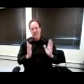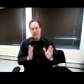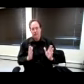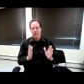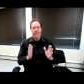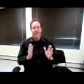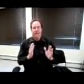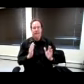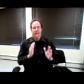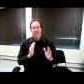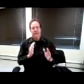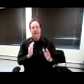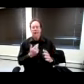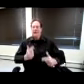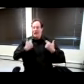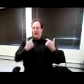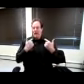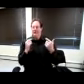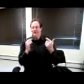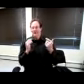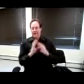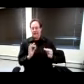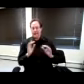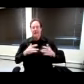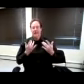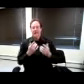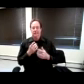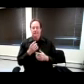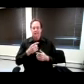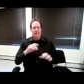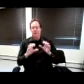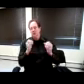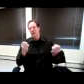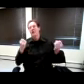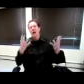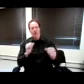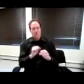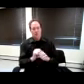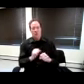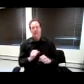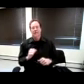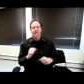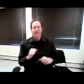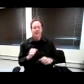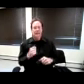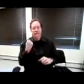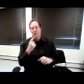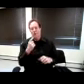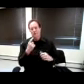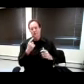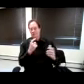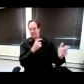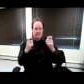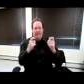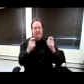our live captioning events. They do tons of work for major broadcasting